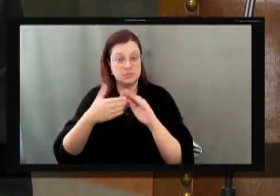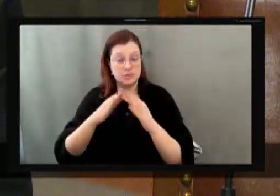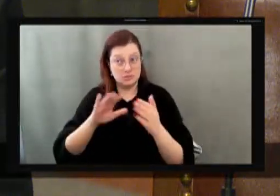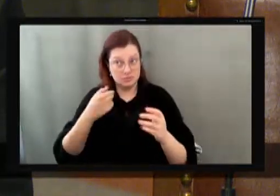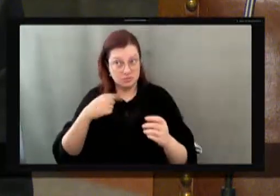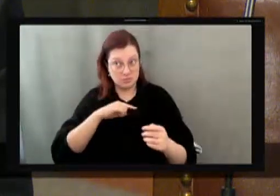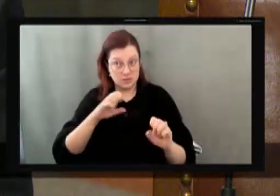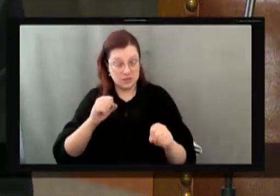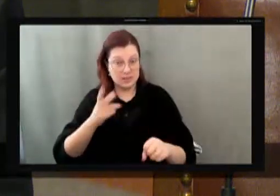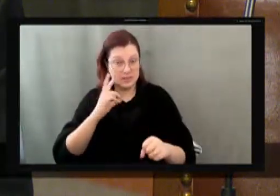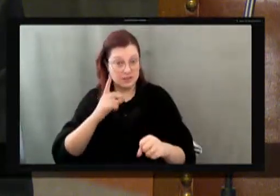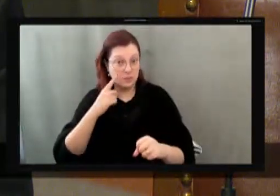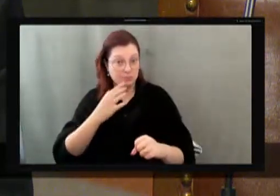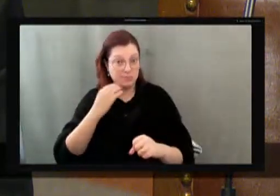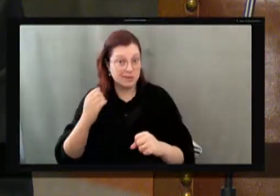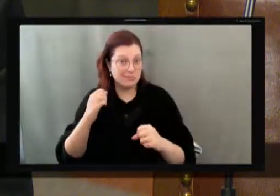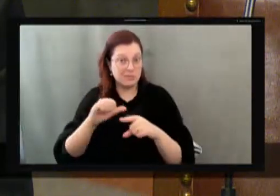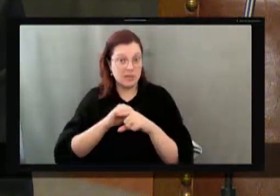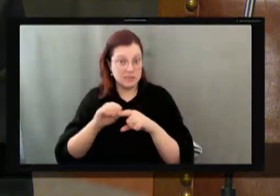best practices that